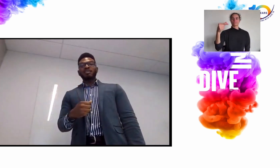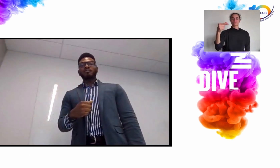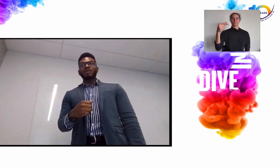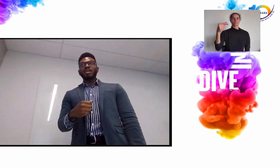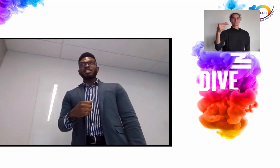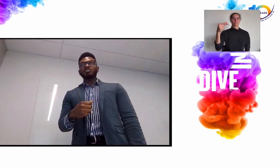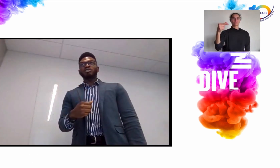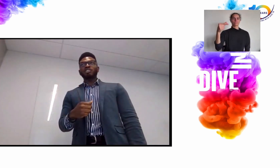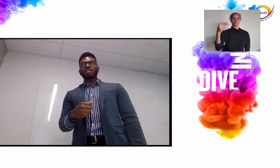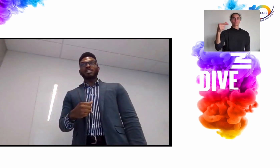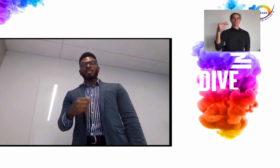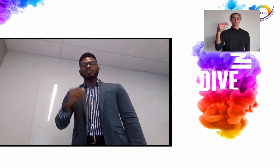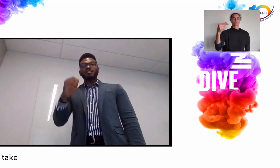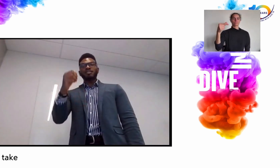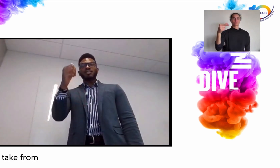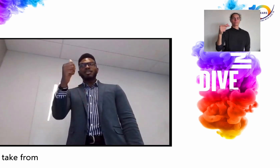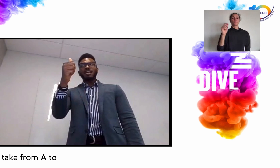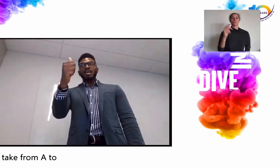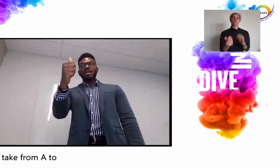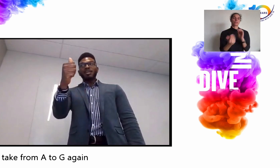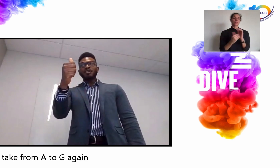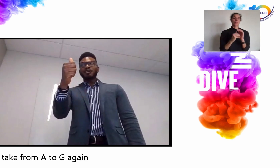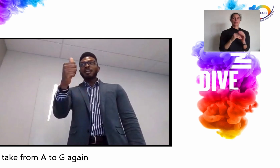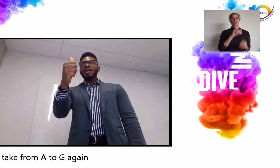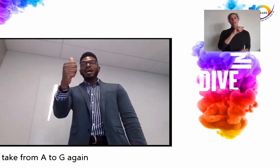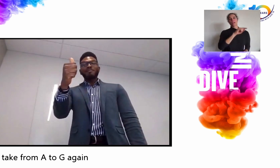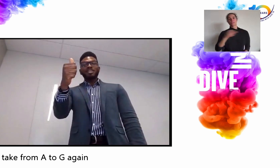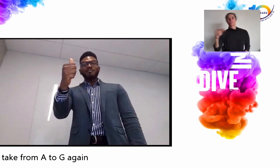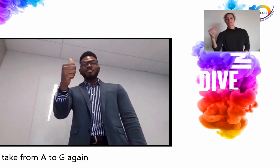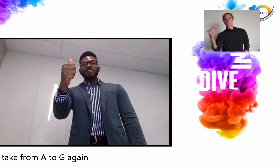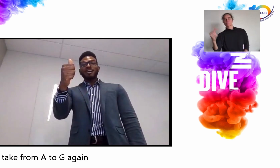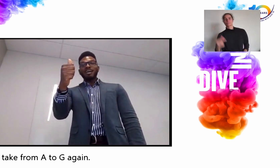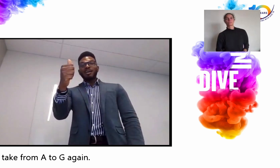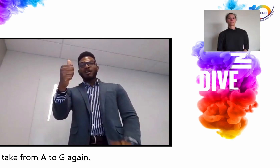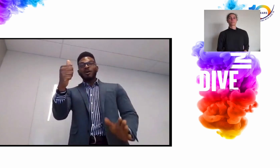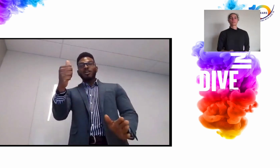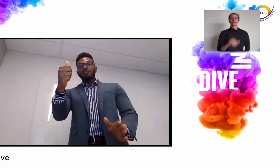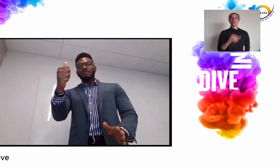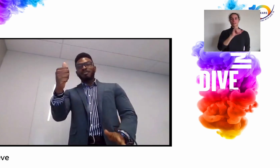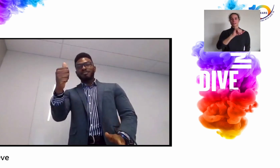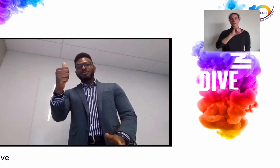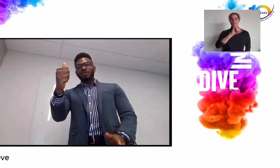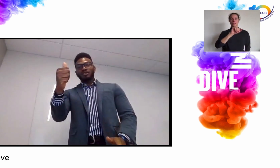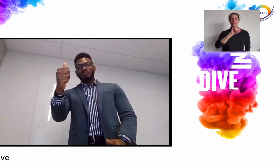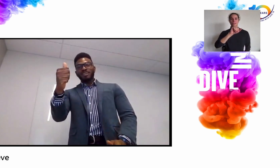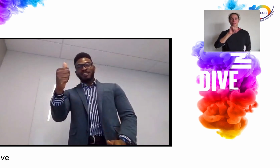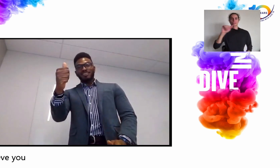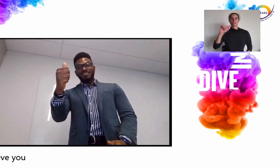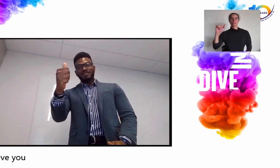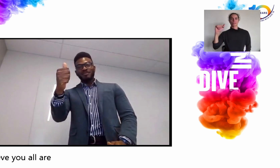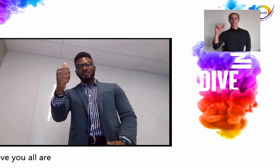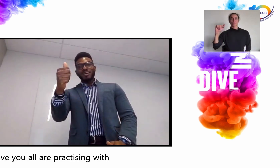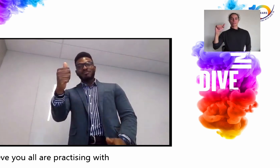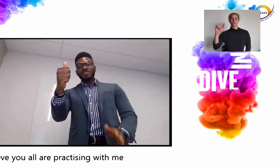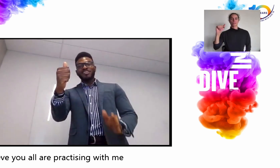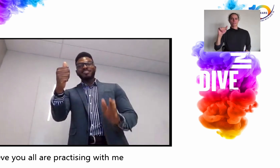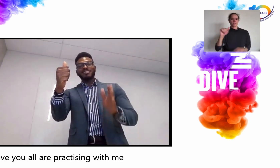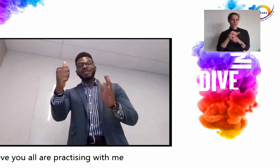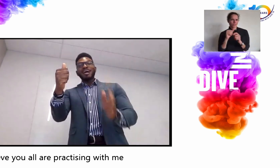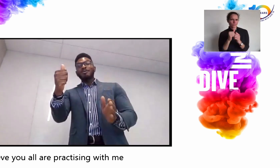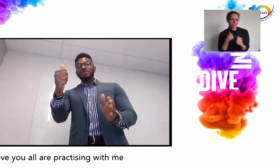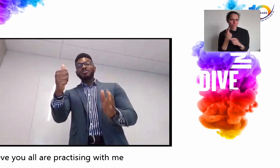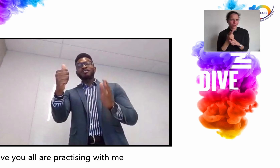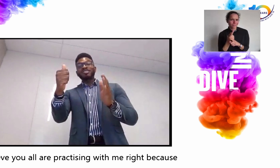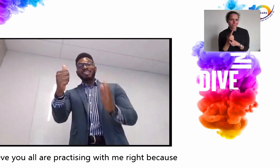let's take from A to G again. A. I believe you all are practicing with me, right?